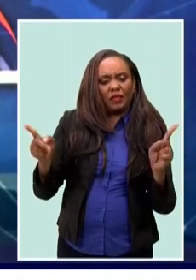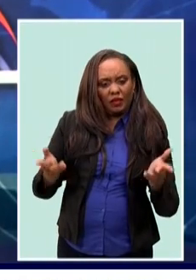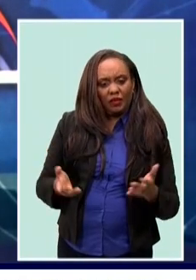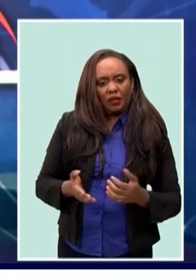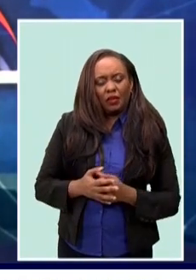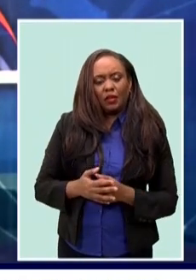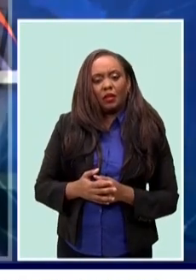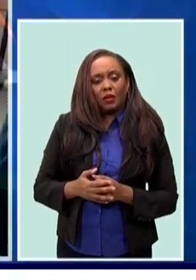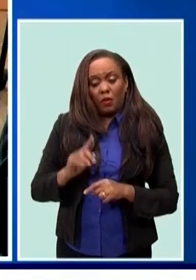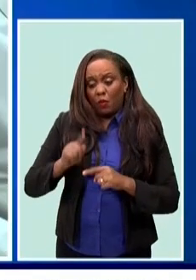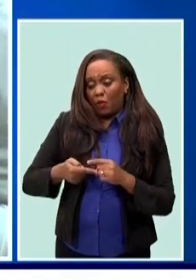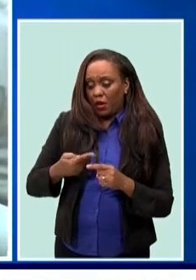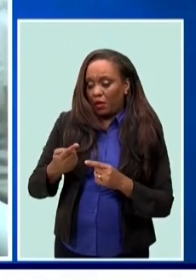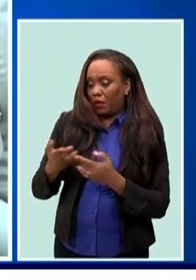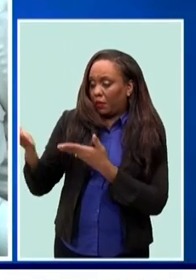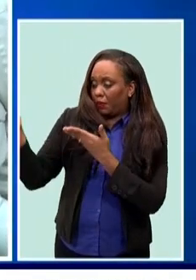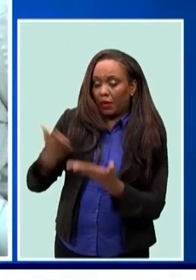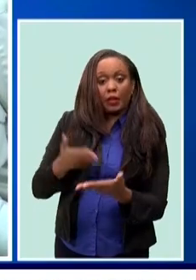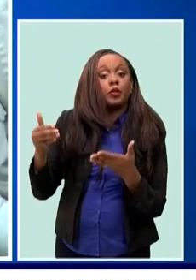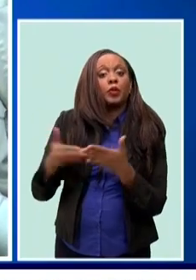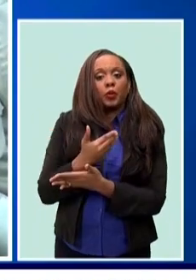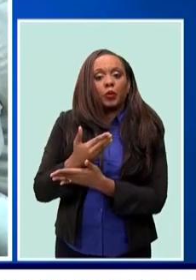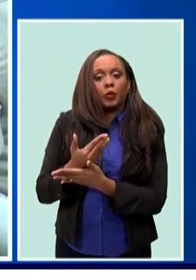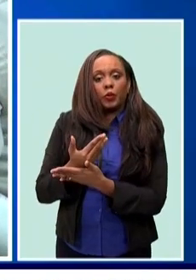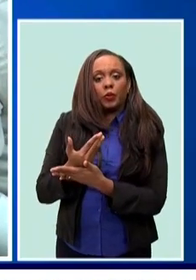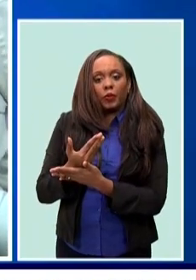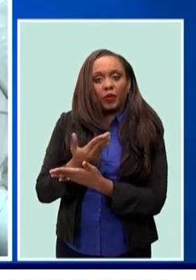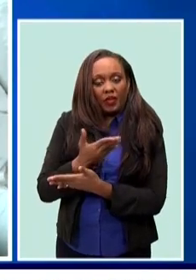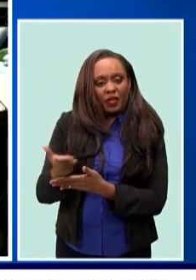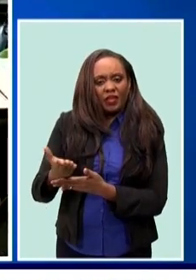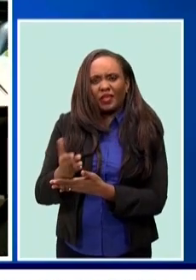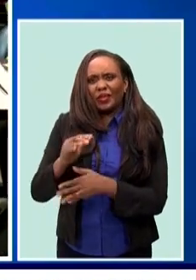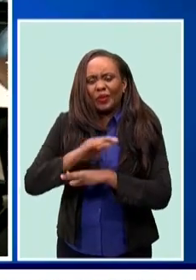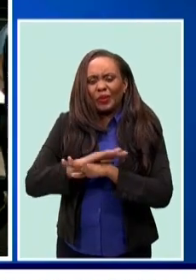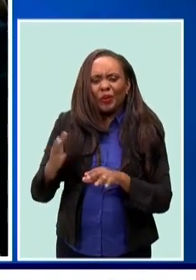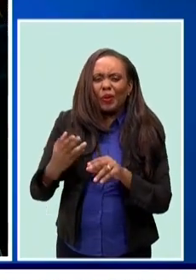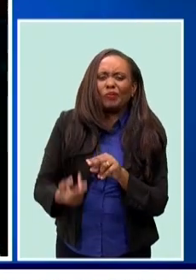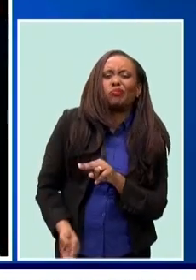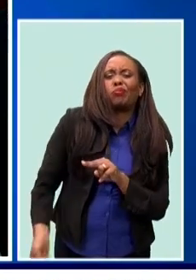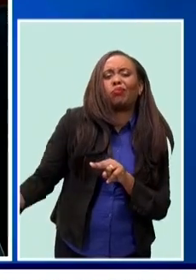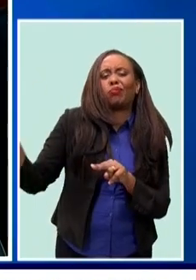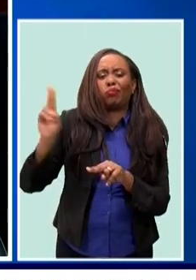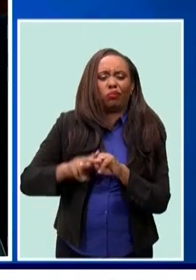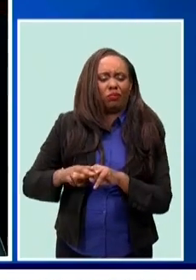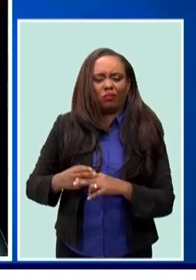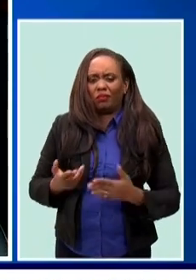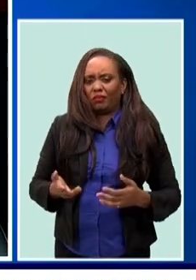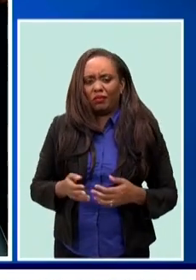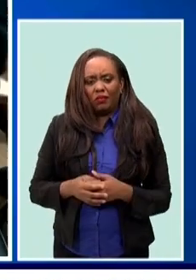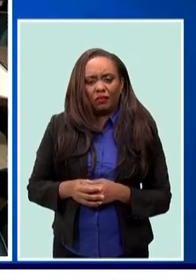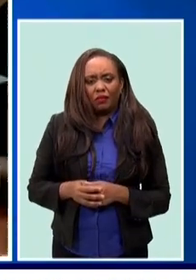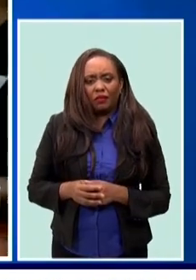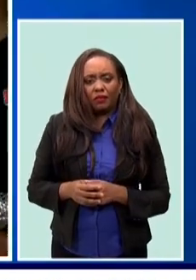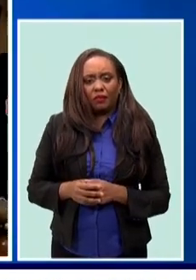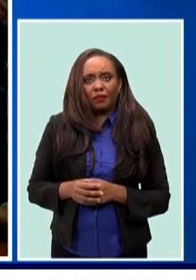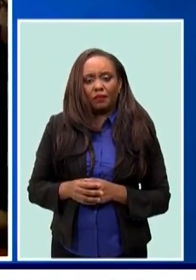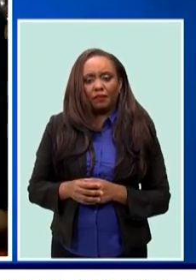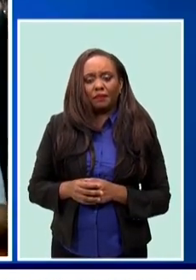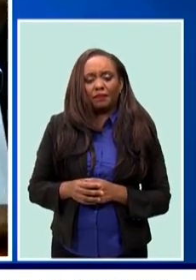be unreasonable with their markups. He's hoping that market forces will deter any drastic price hikes.